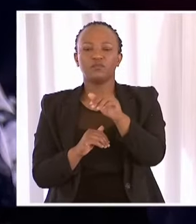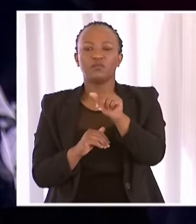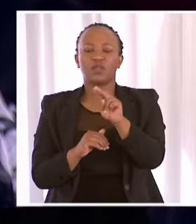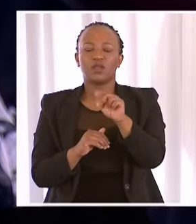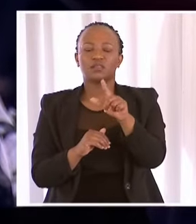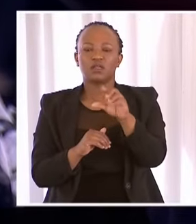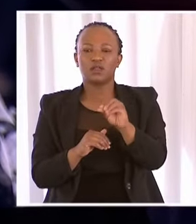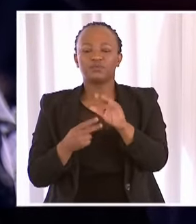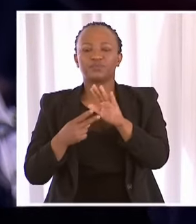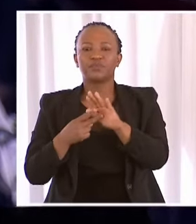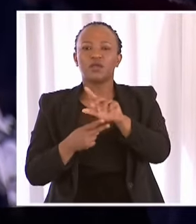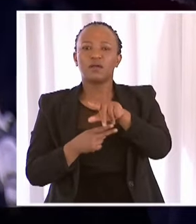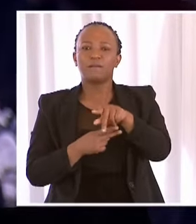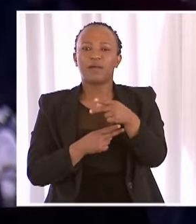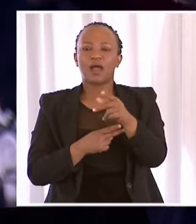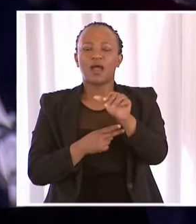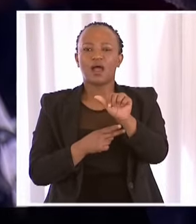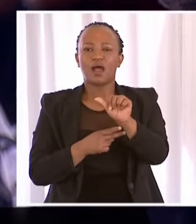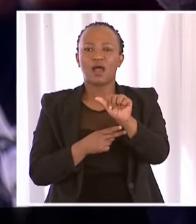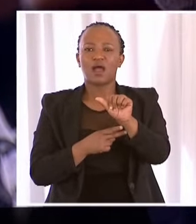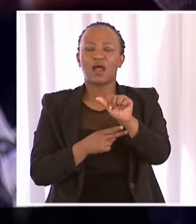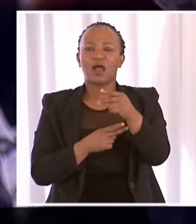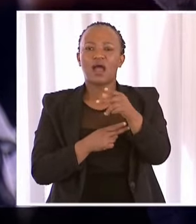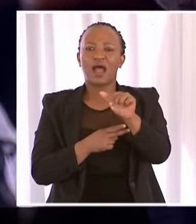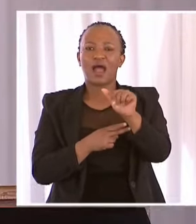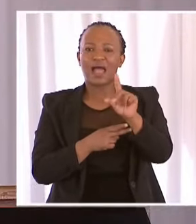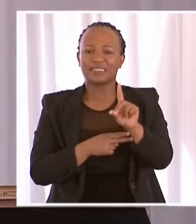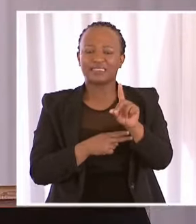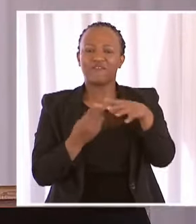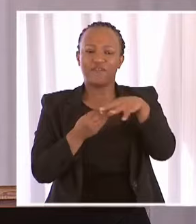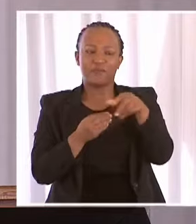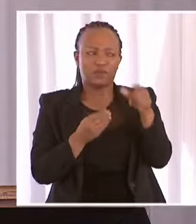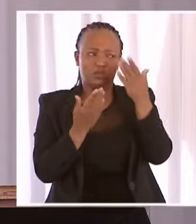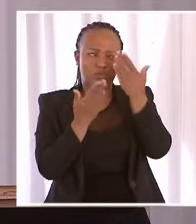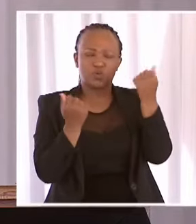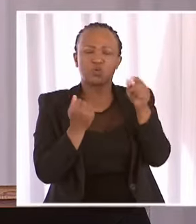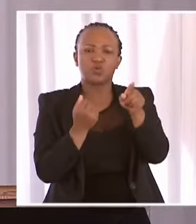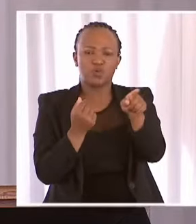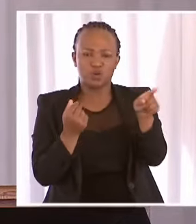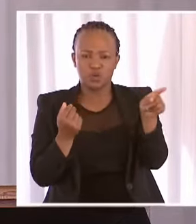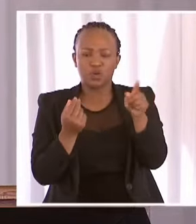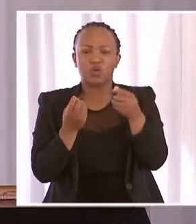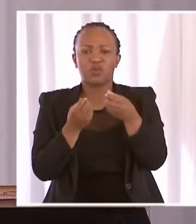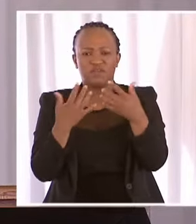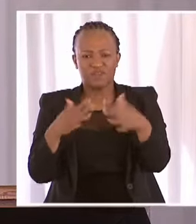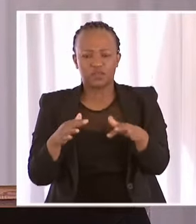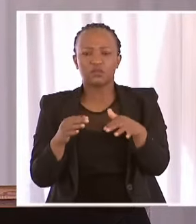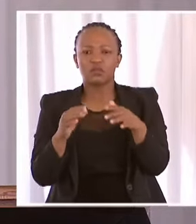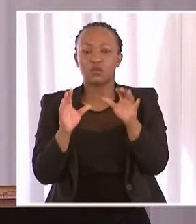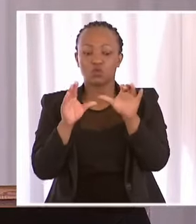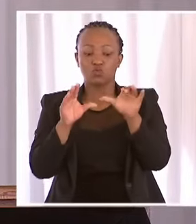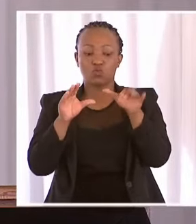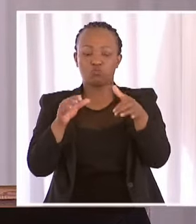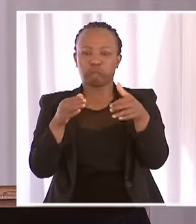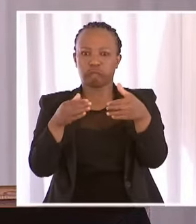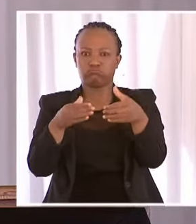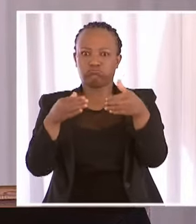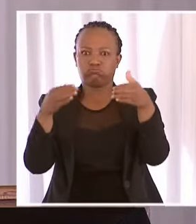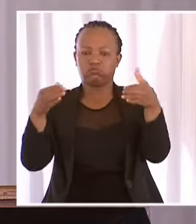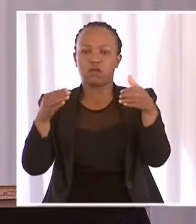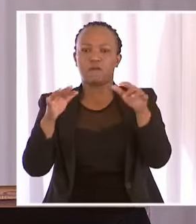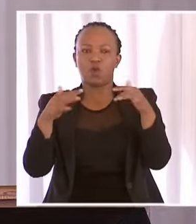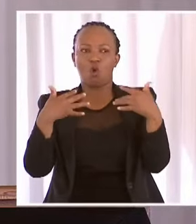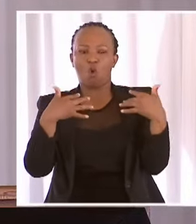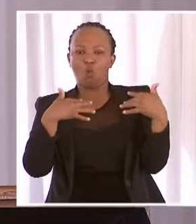Pahad family, which isn't very well known, but we had a large group of war resistors